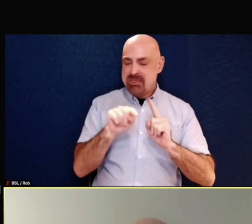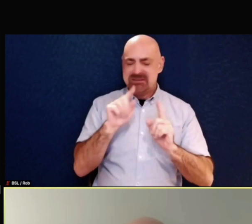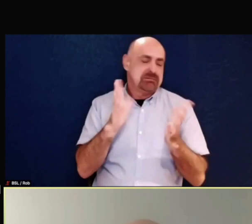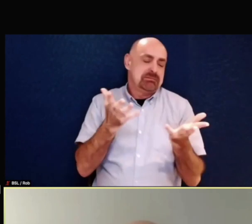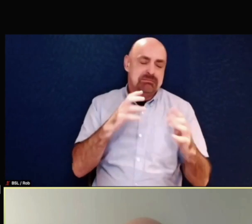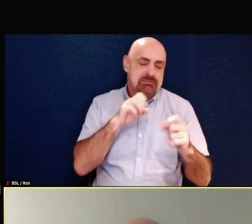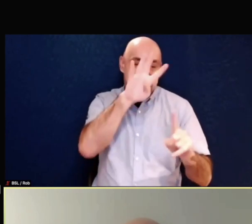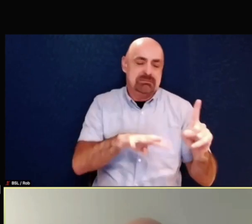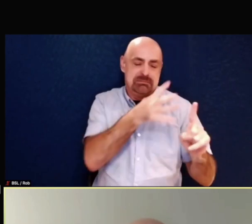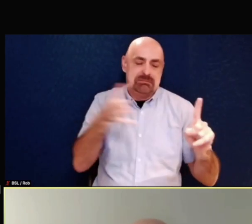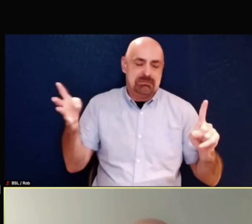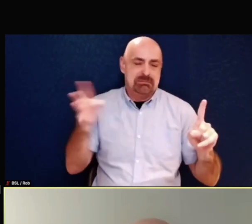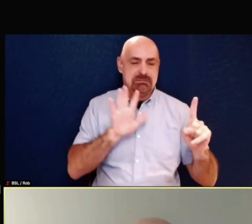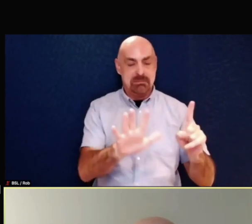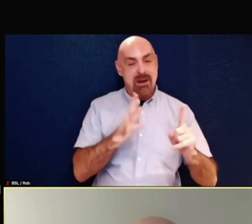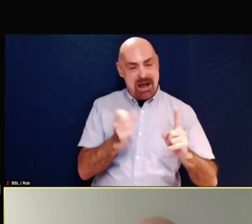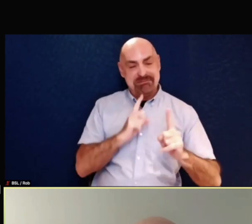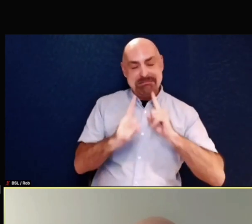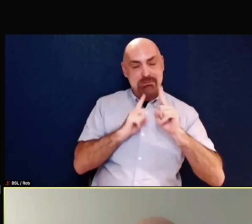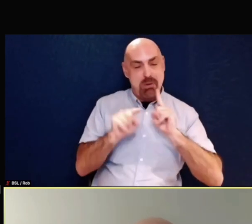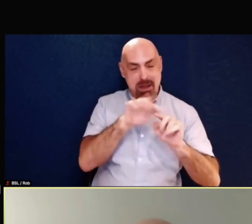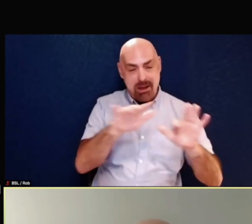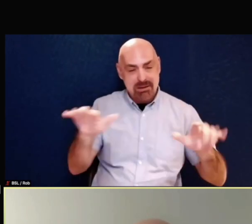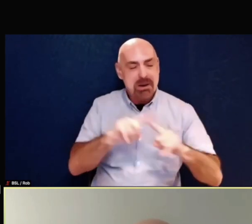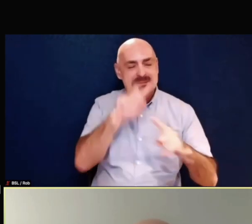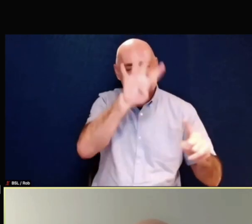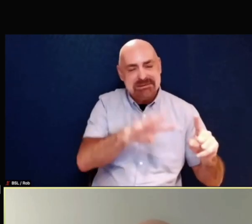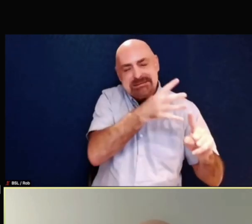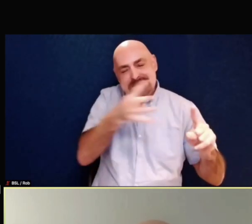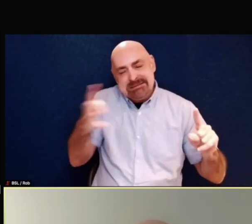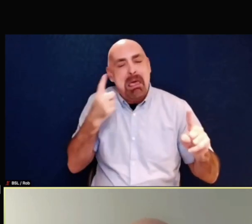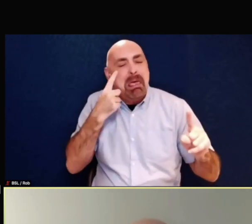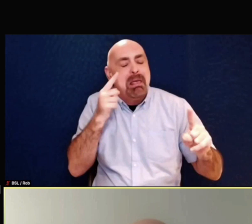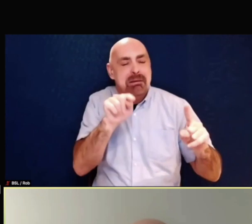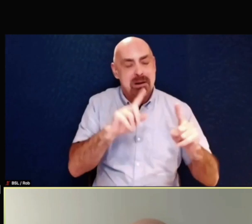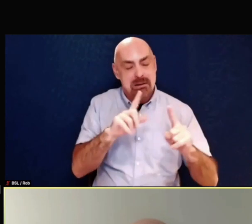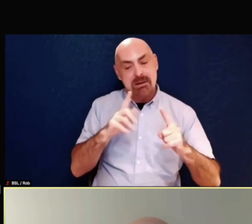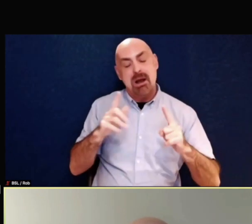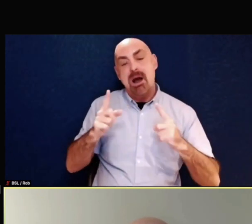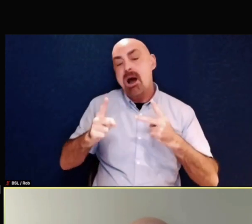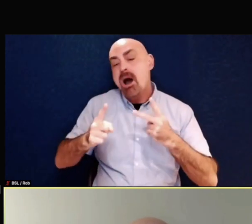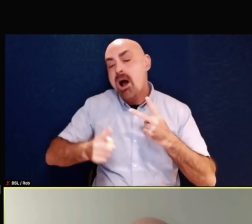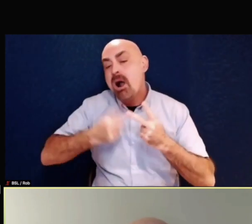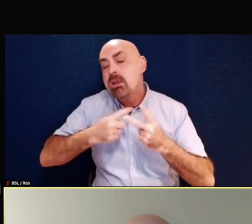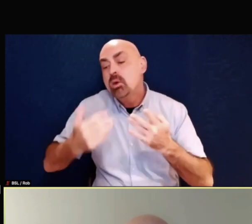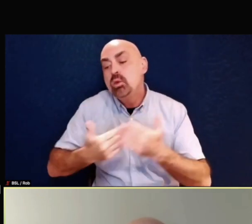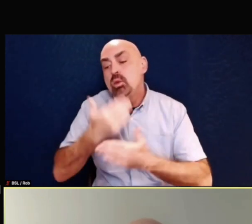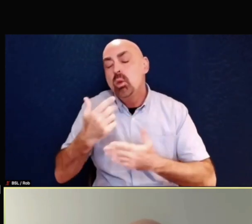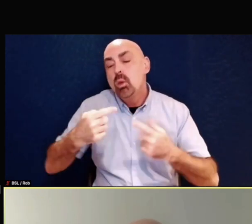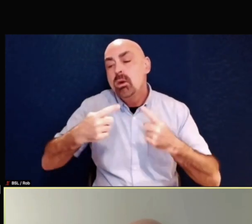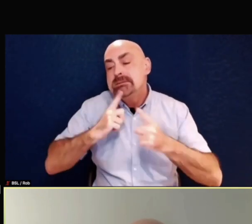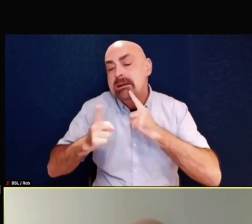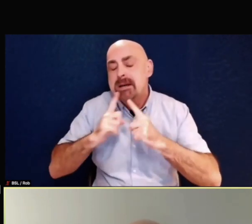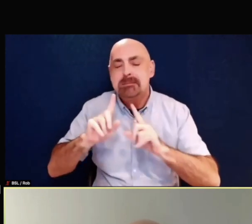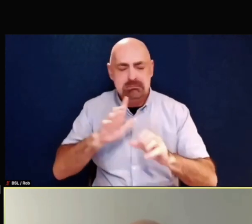isn't, although it's based on data, it's a schematic of that data. But subsequent data has challenged whether this curve really stands in the